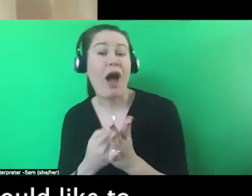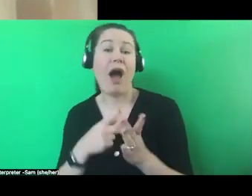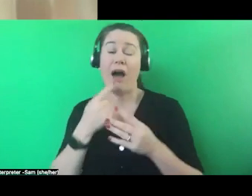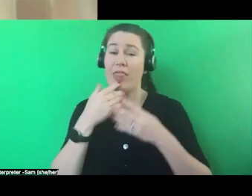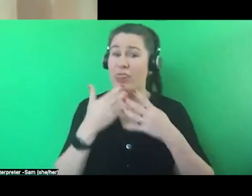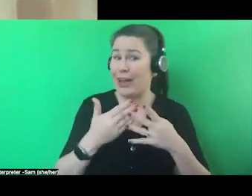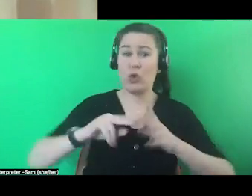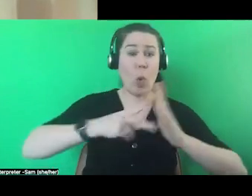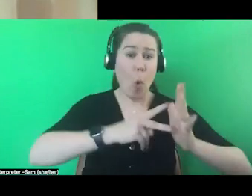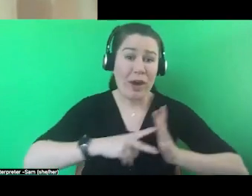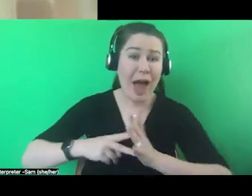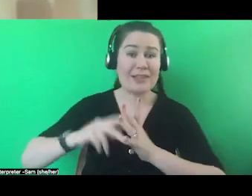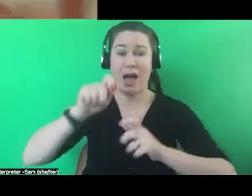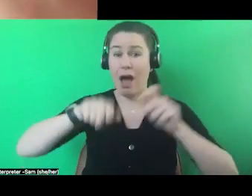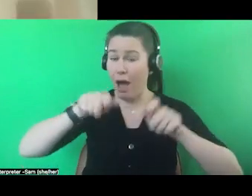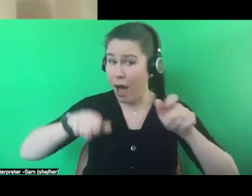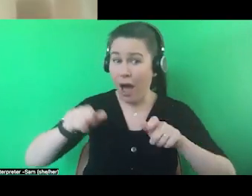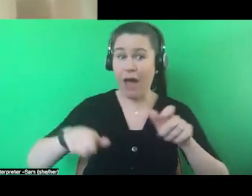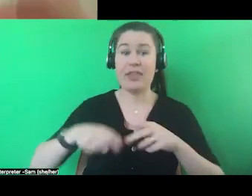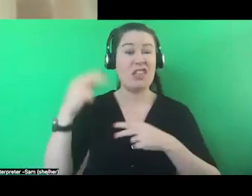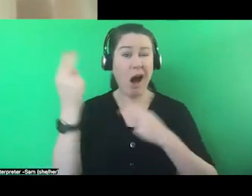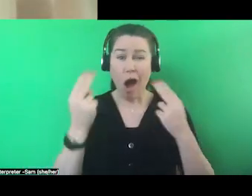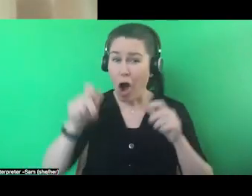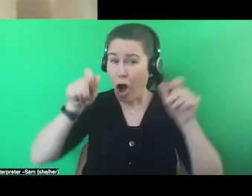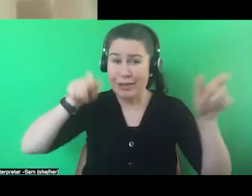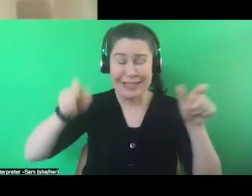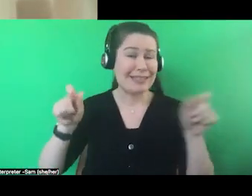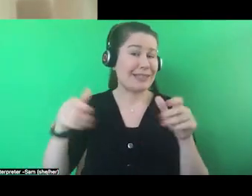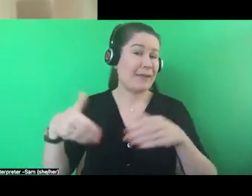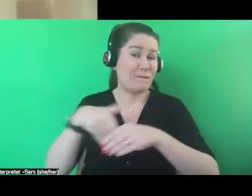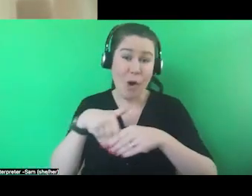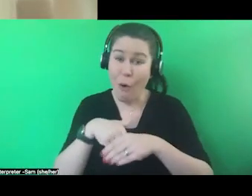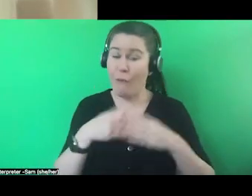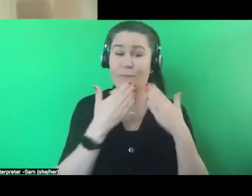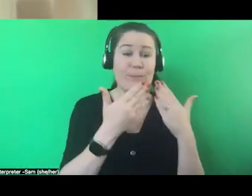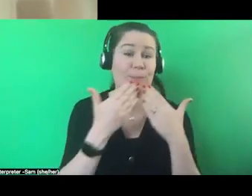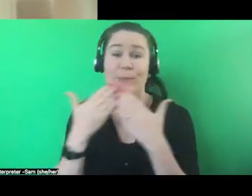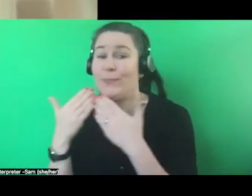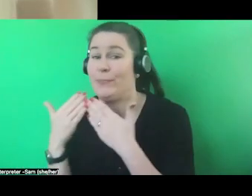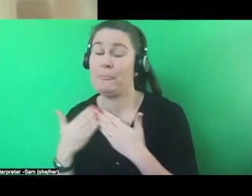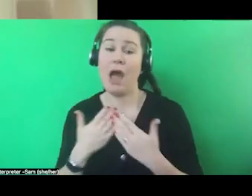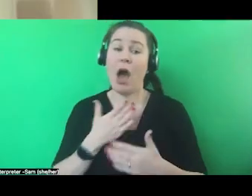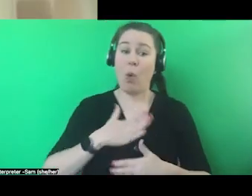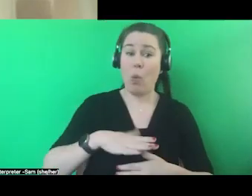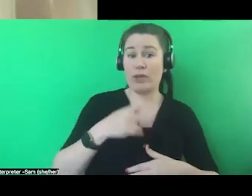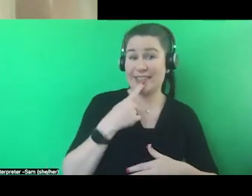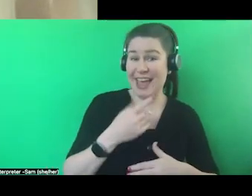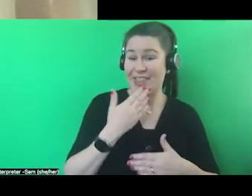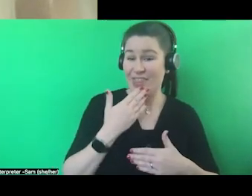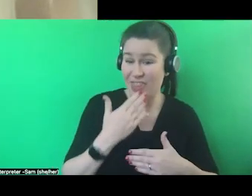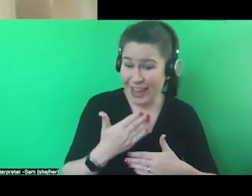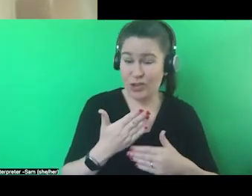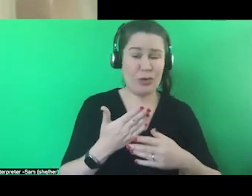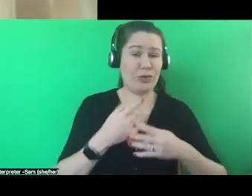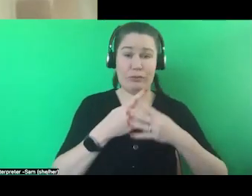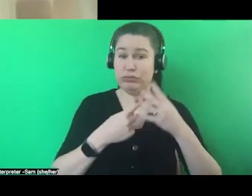thank the organizations and the artists participating. I would like to thank Alexandra Emsley, Chiaro Gantini,